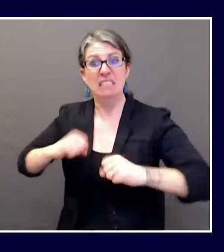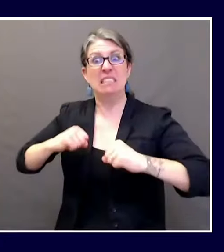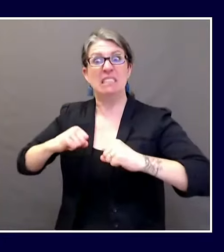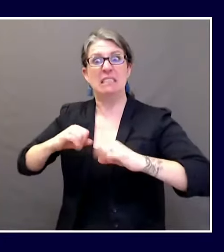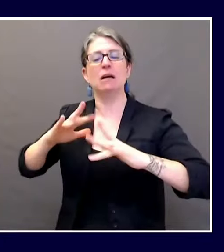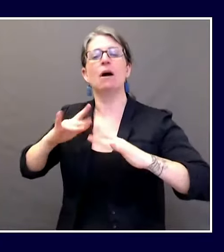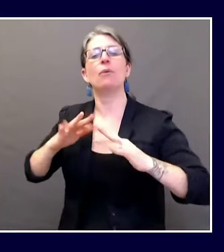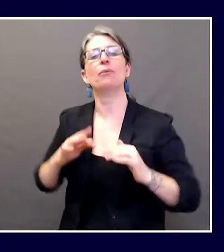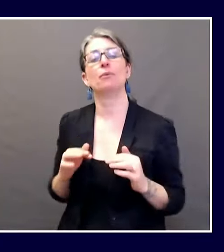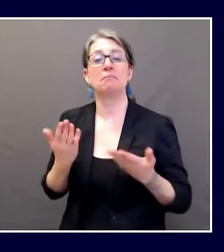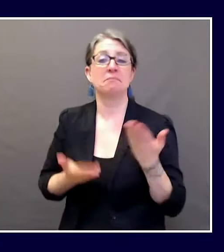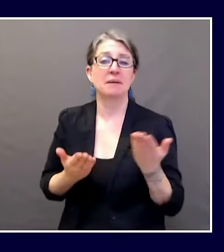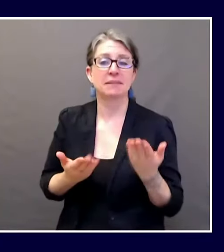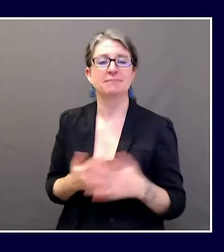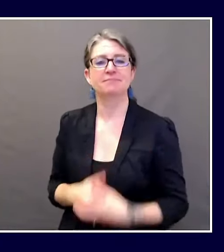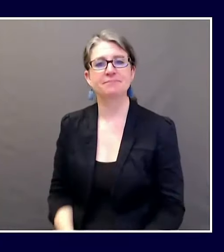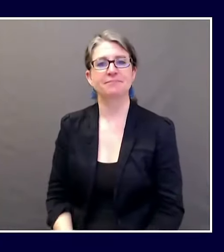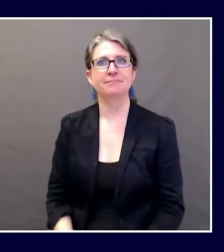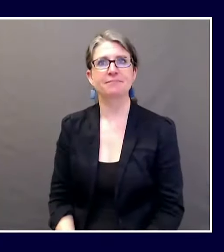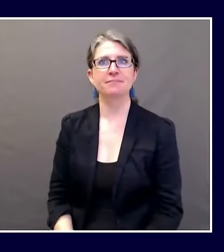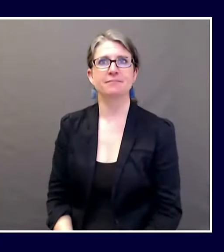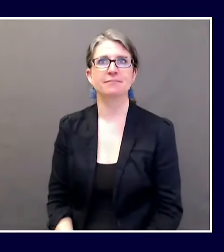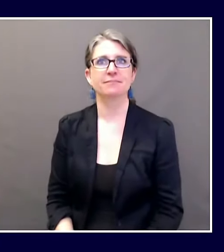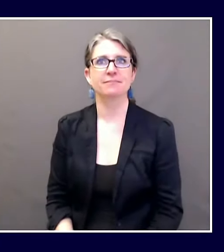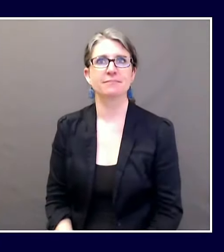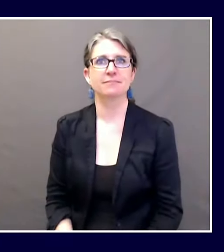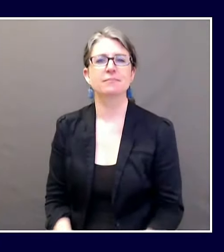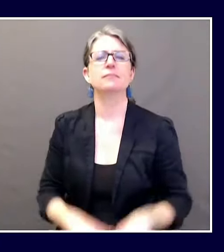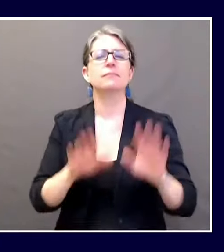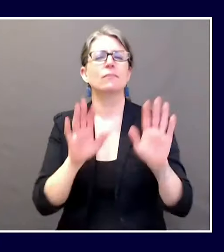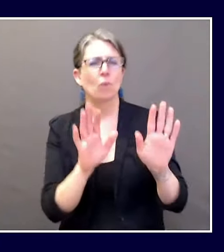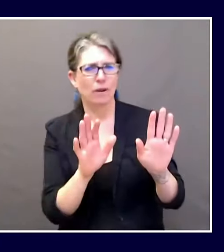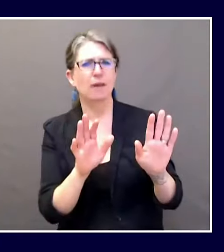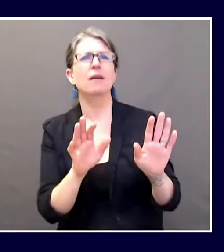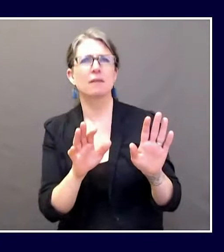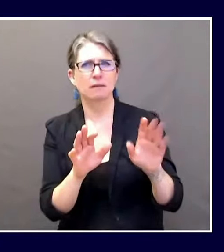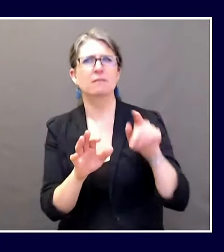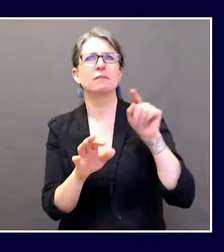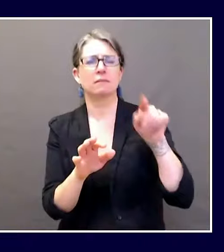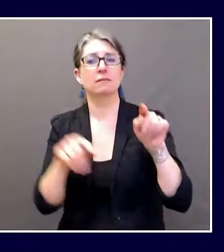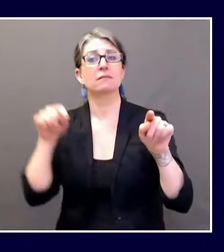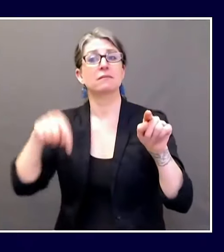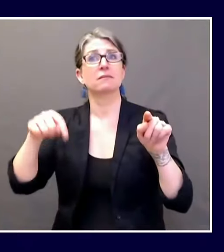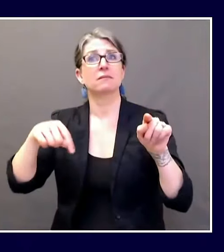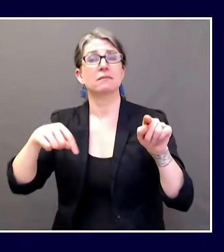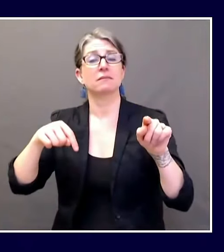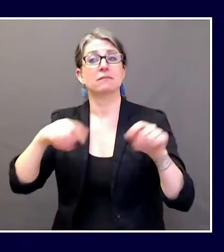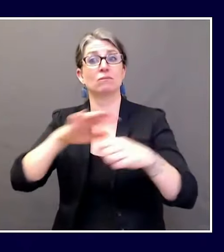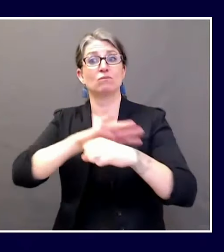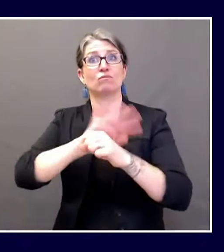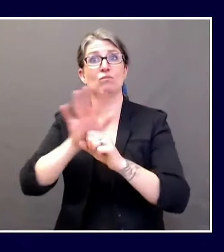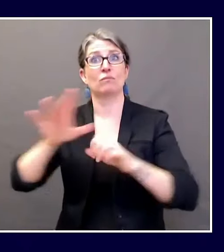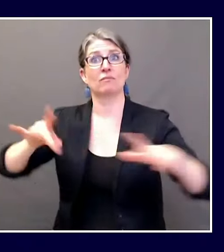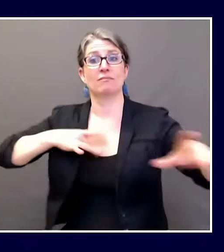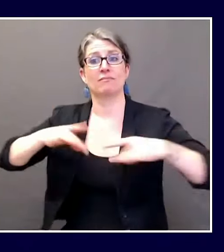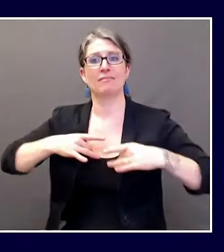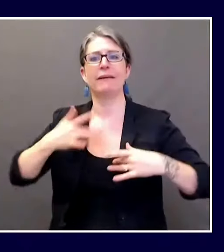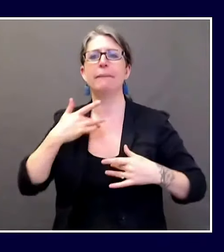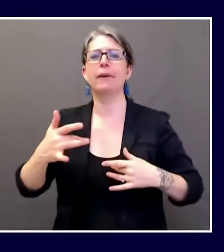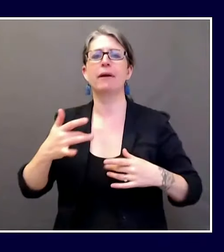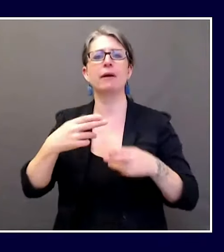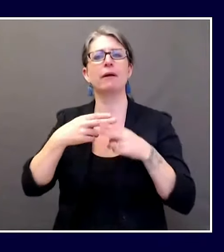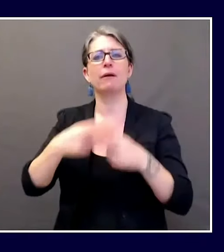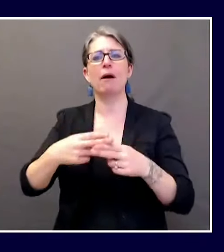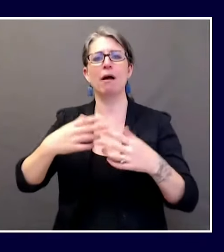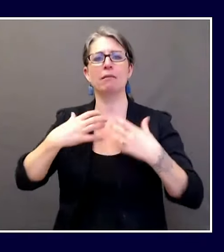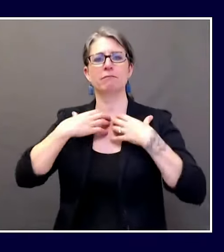instead looking at more of a neurological virus just because of some of the symptoms like hallucinations that people will have. I was wondering what your thoughts were on